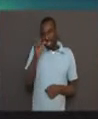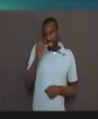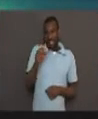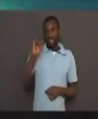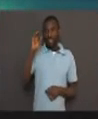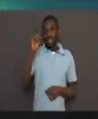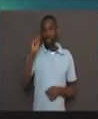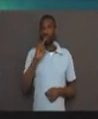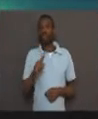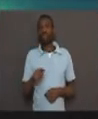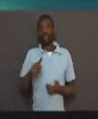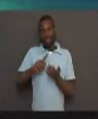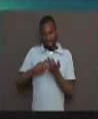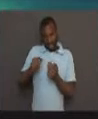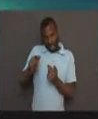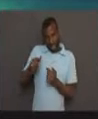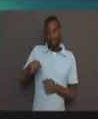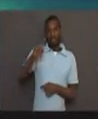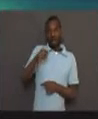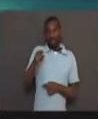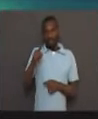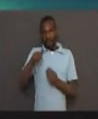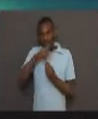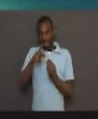an alpha particle.